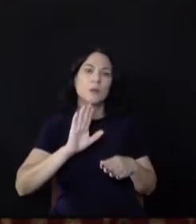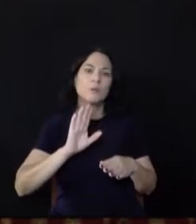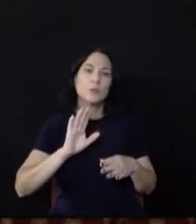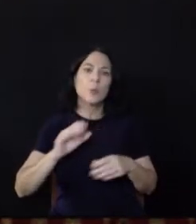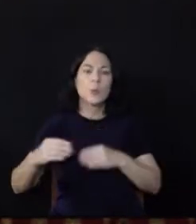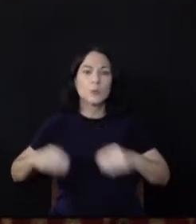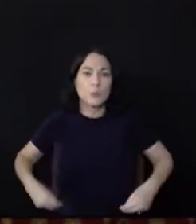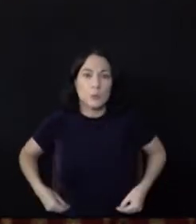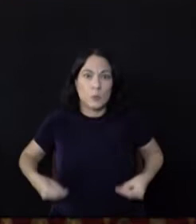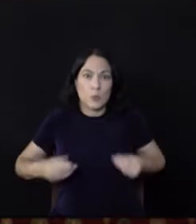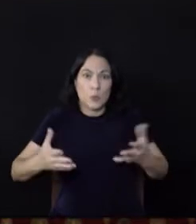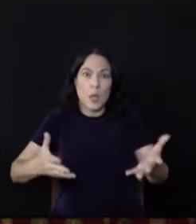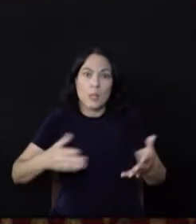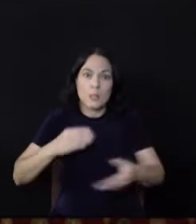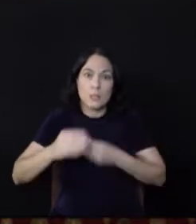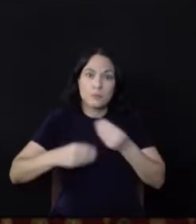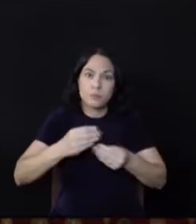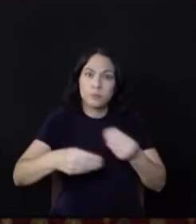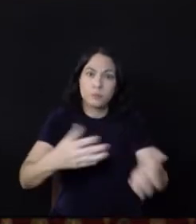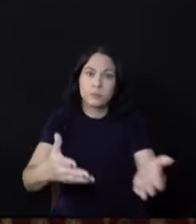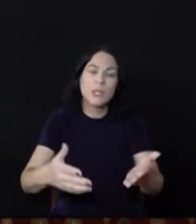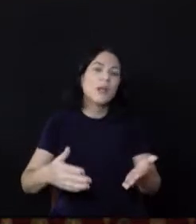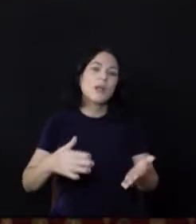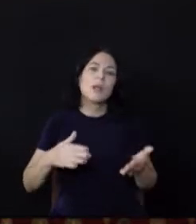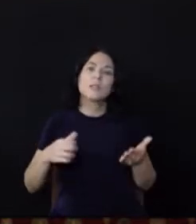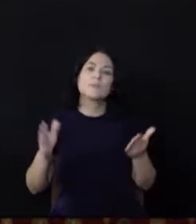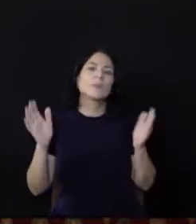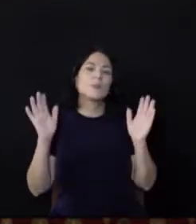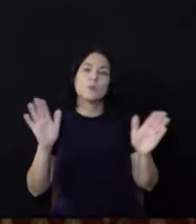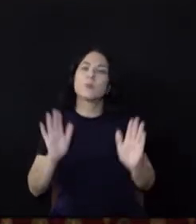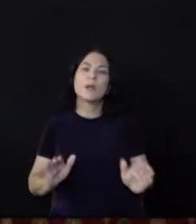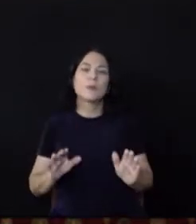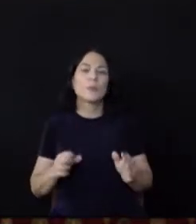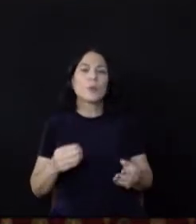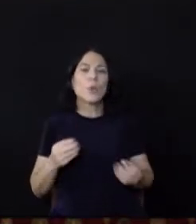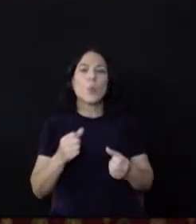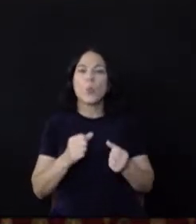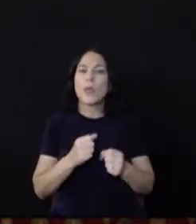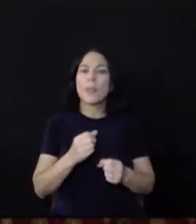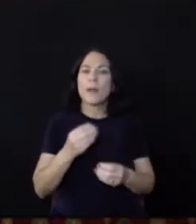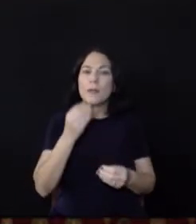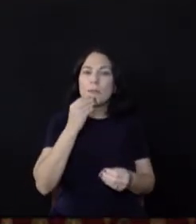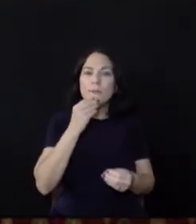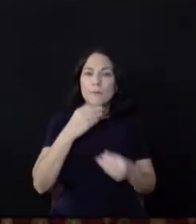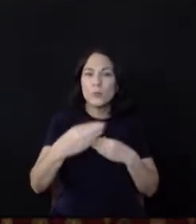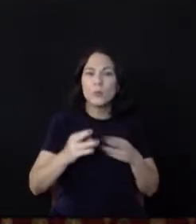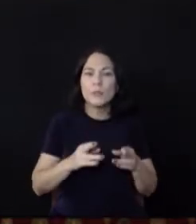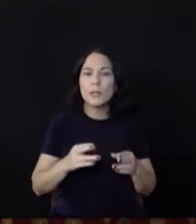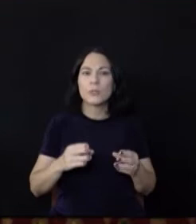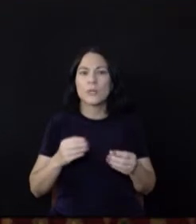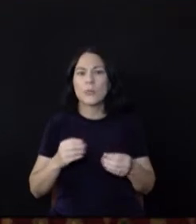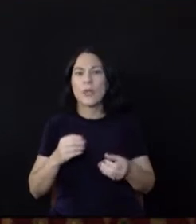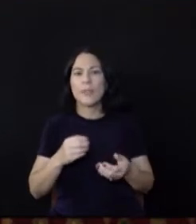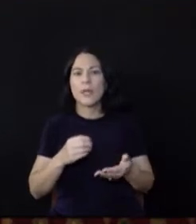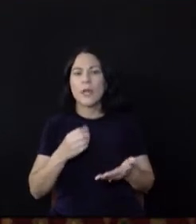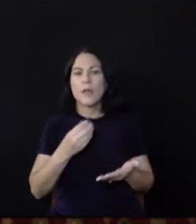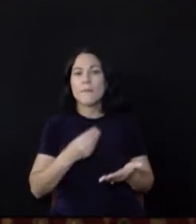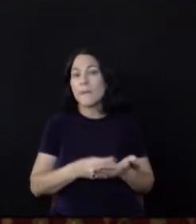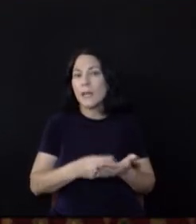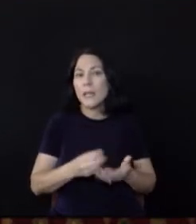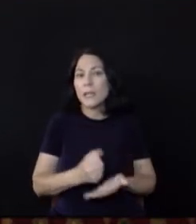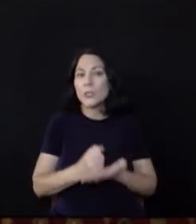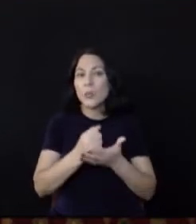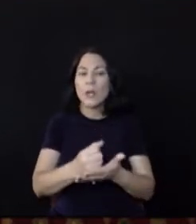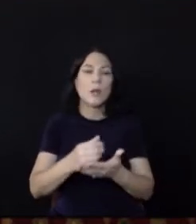been allowed to walk alongside, whether it's been with the food pantry, whether it's been with benevolence and financial assistance, it has been tremendous. And